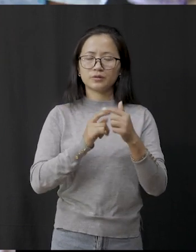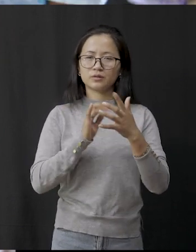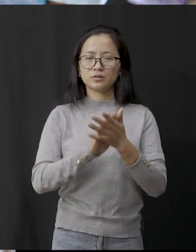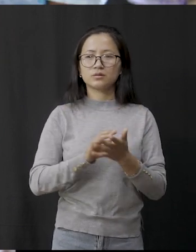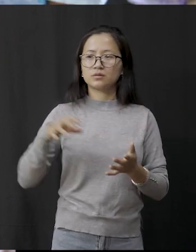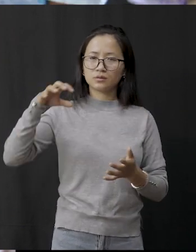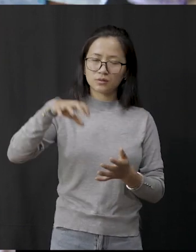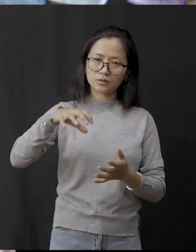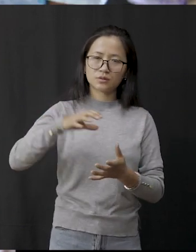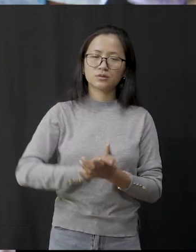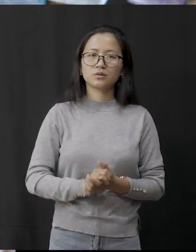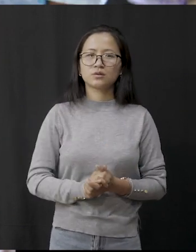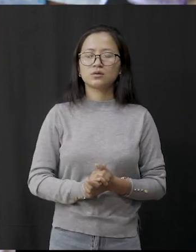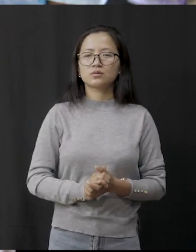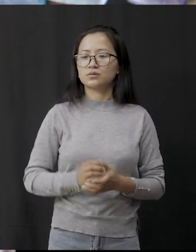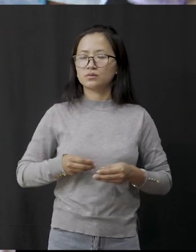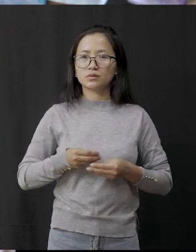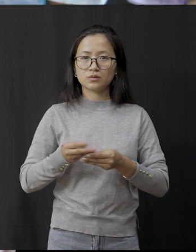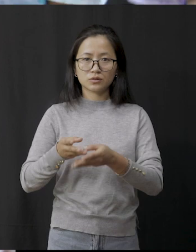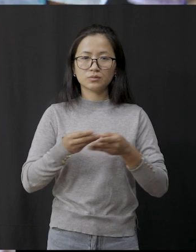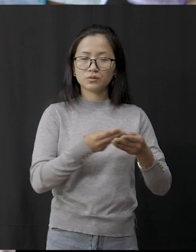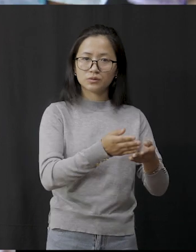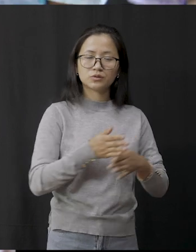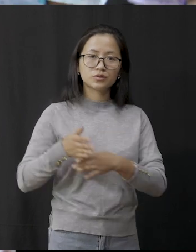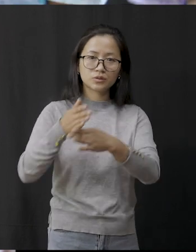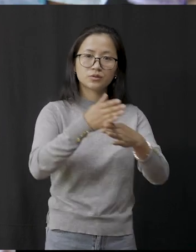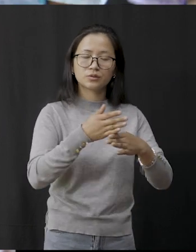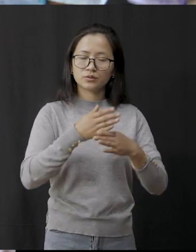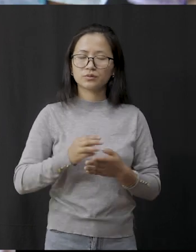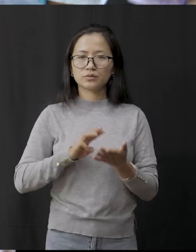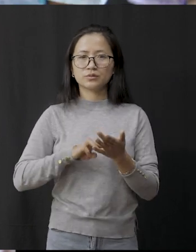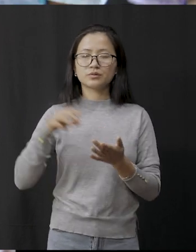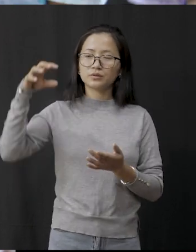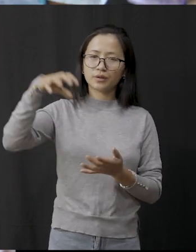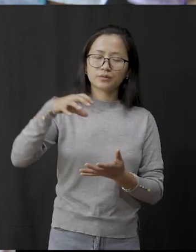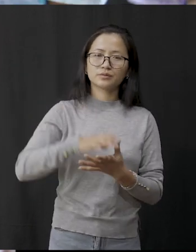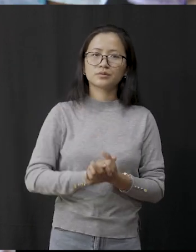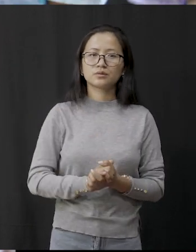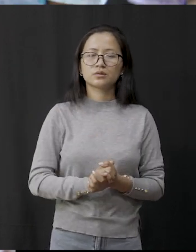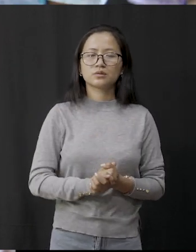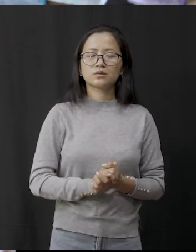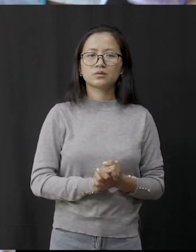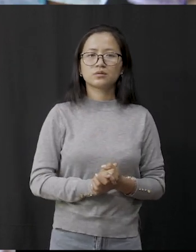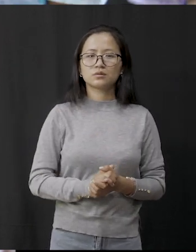being educated, you are contributing to the nation. And